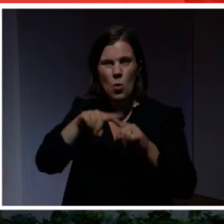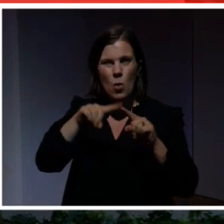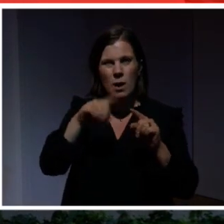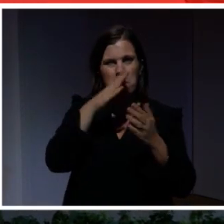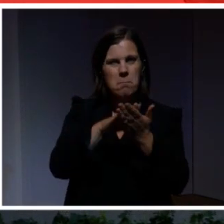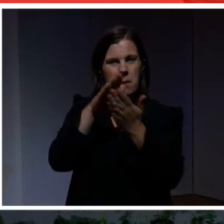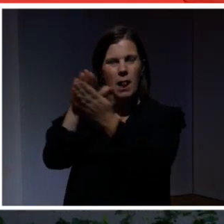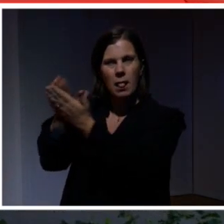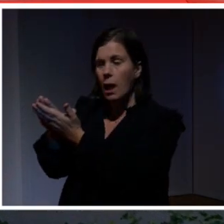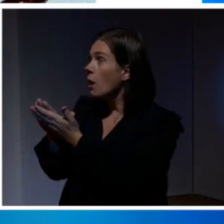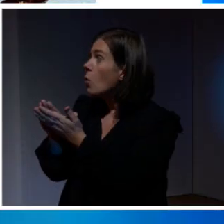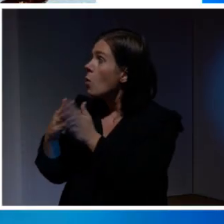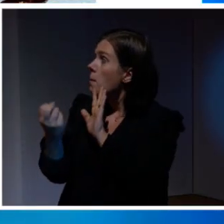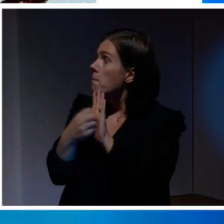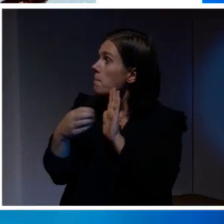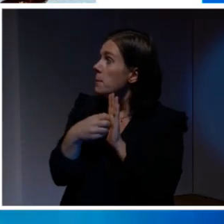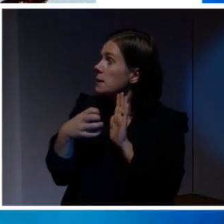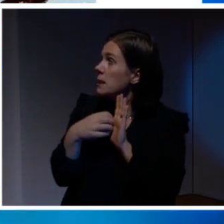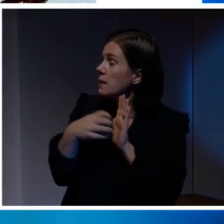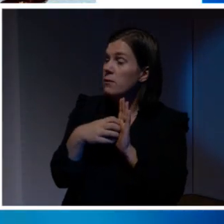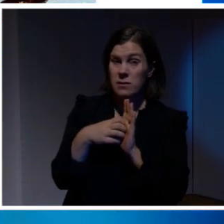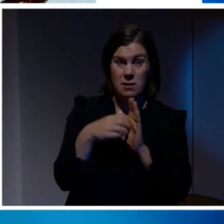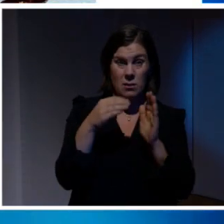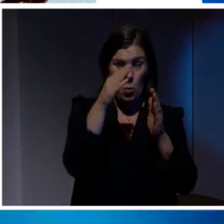images, and the description in natural